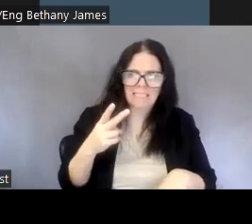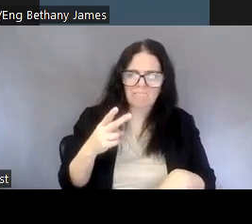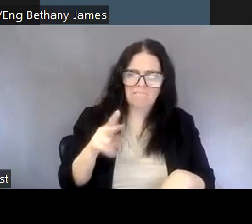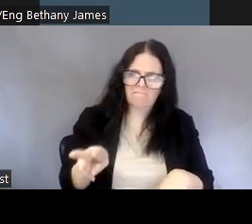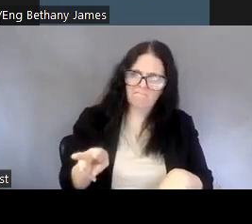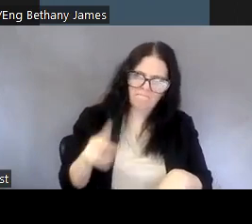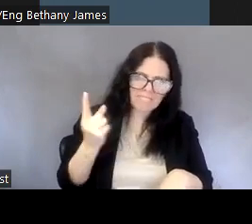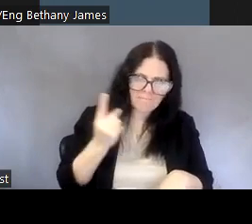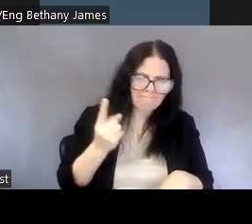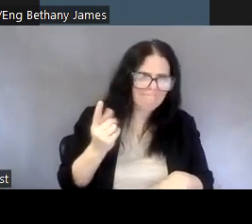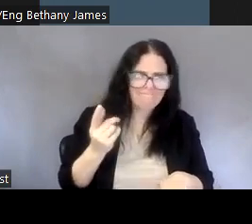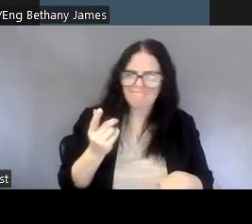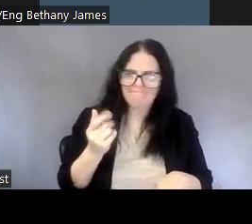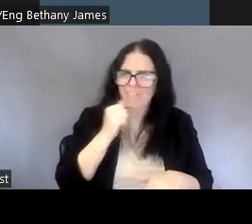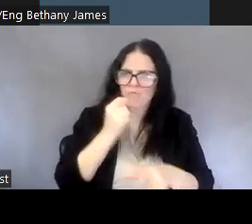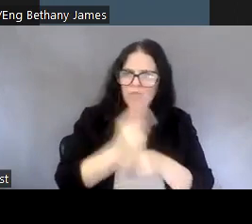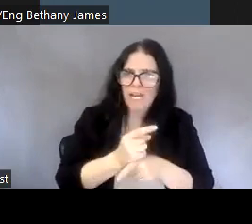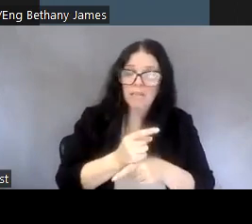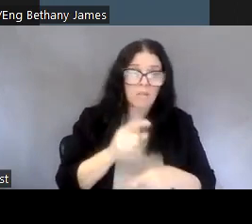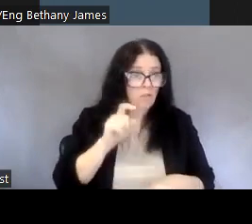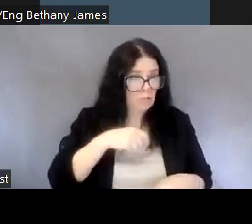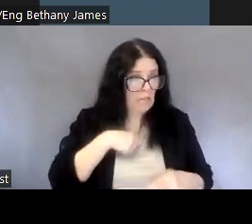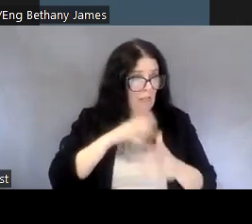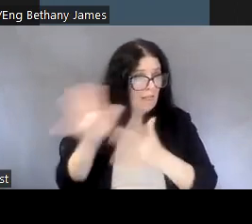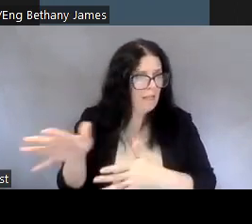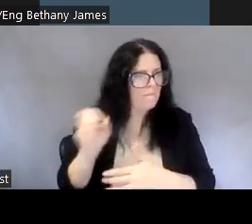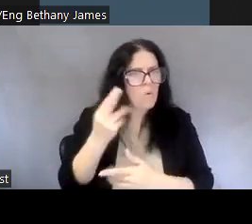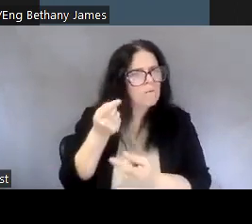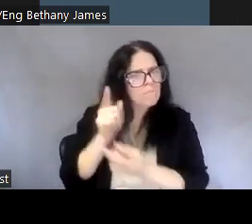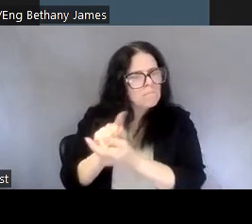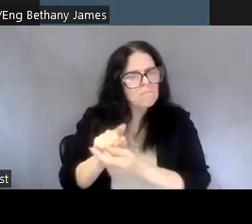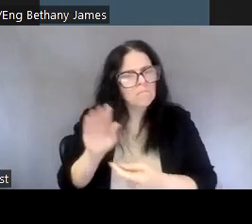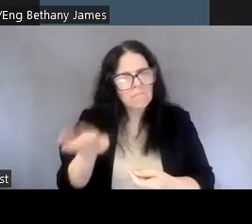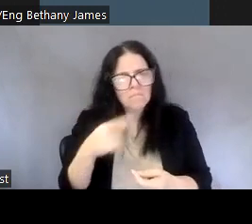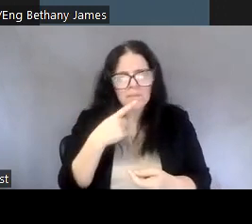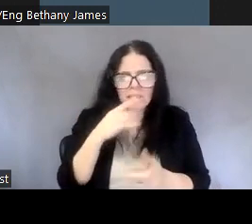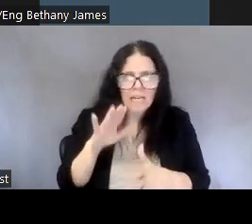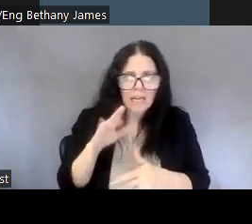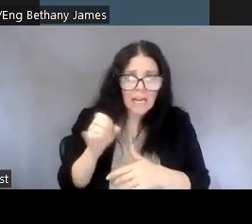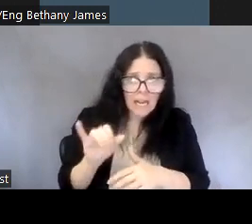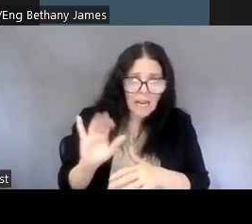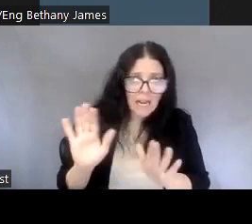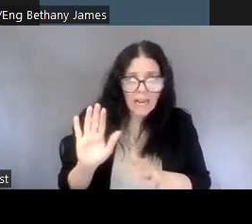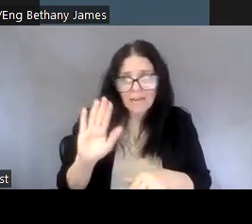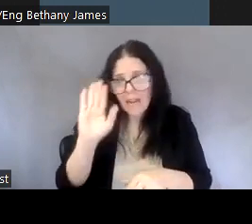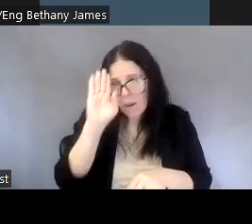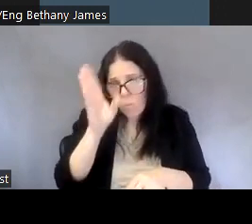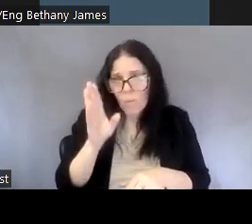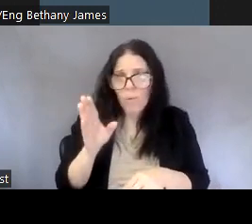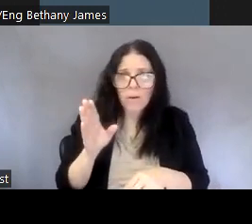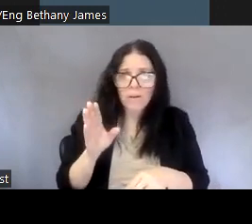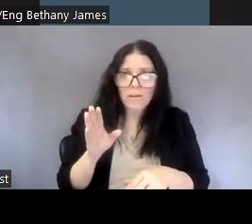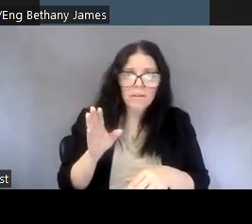doing well, do you just leave them alone, or do you talk to them and say, hi, June or Jade